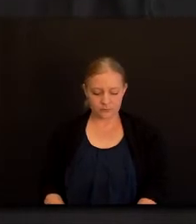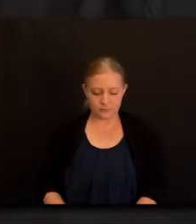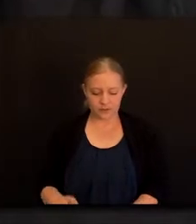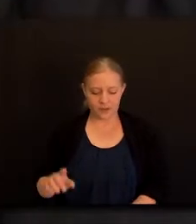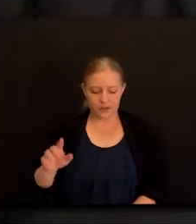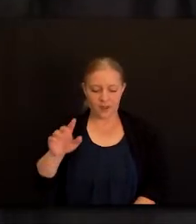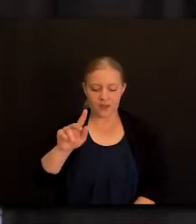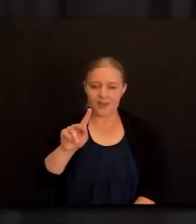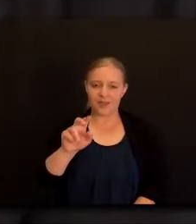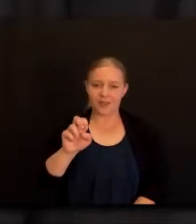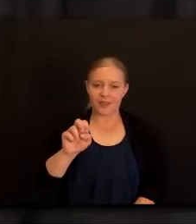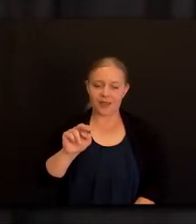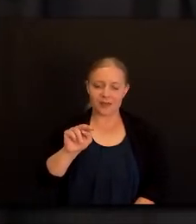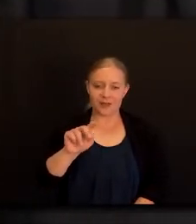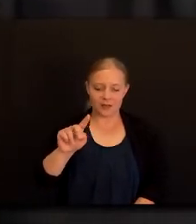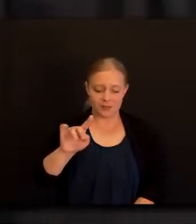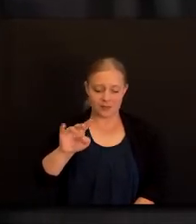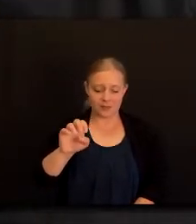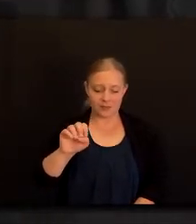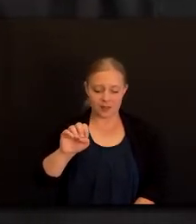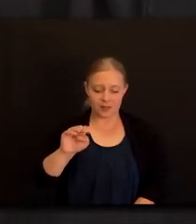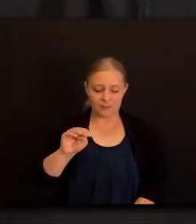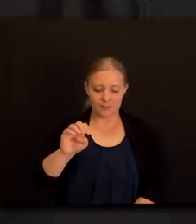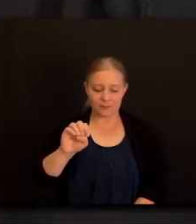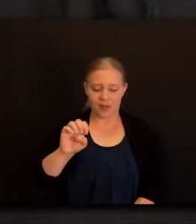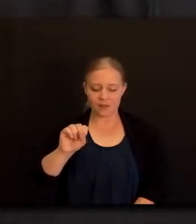Kenzie Lauren Messerly.